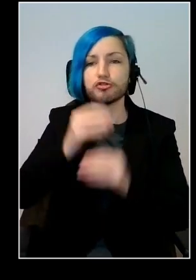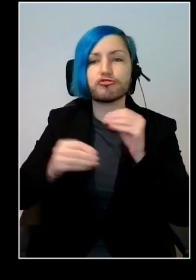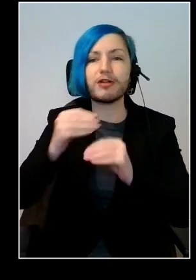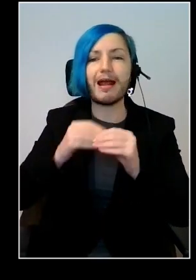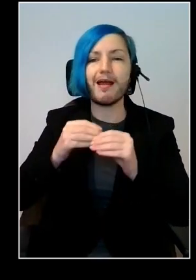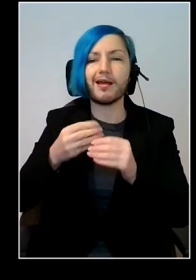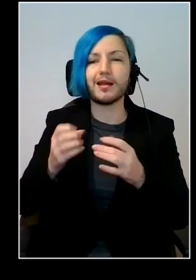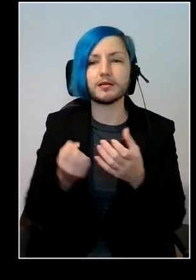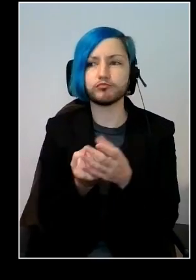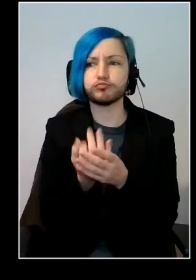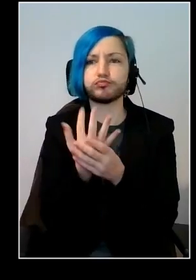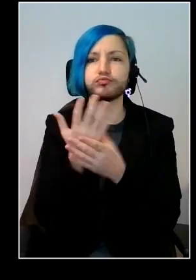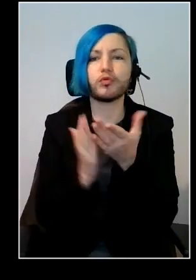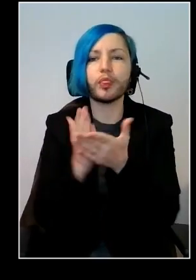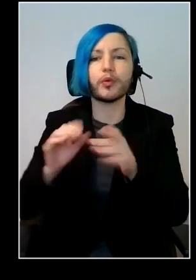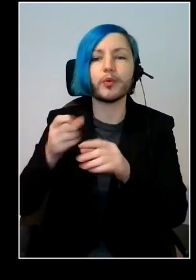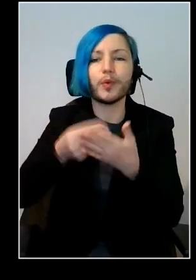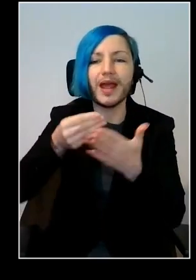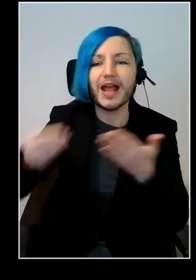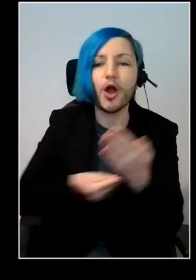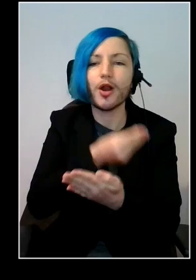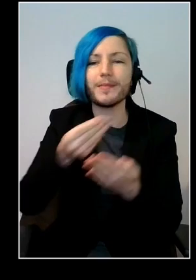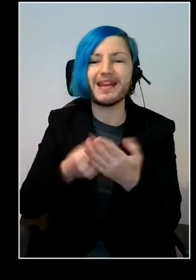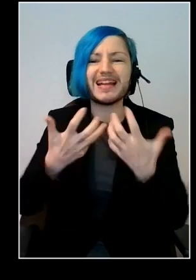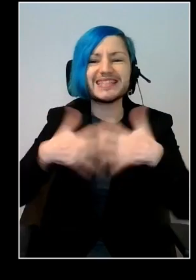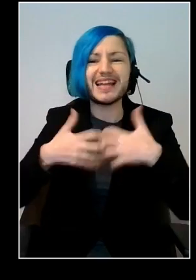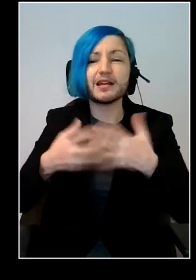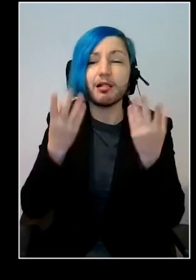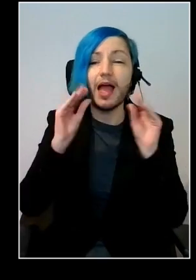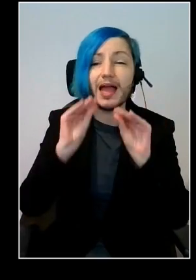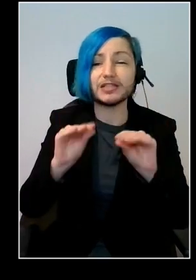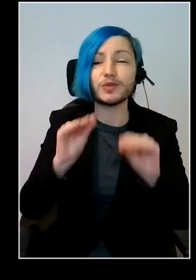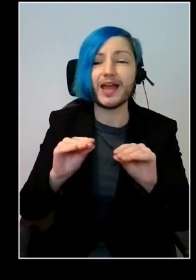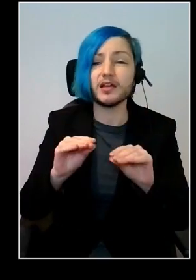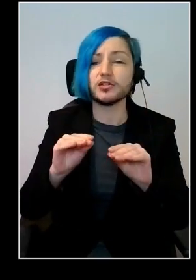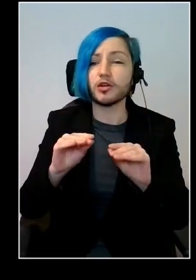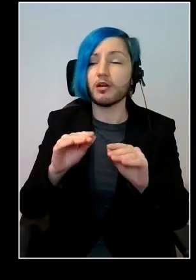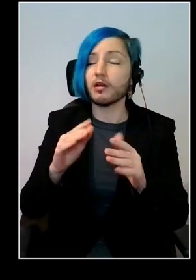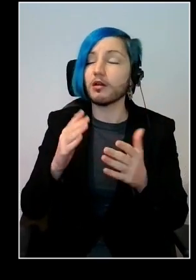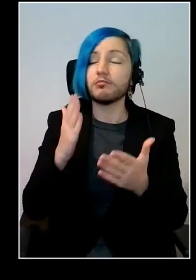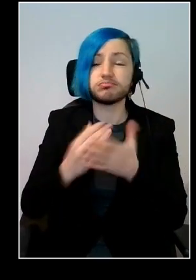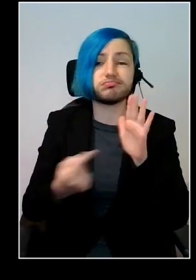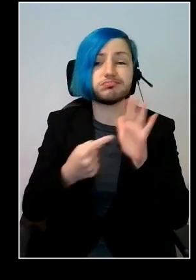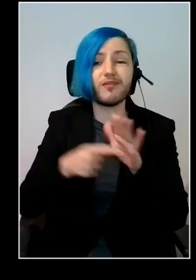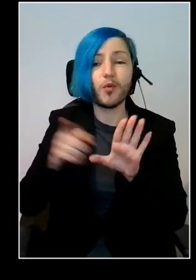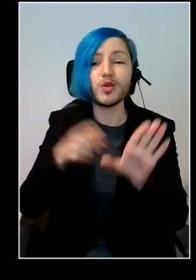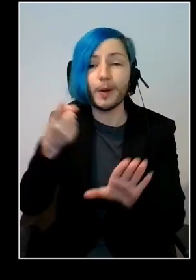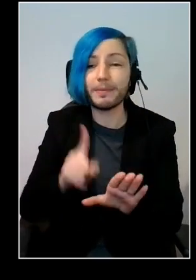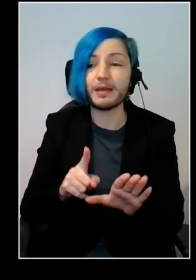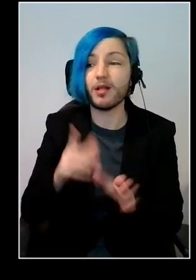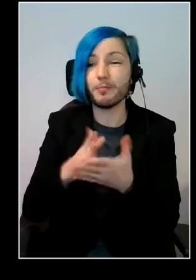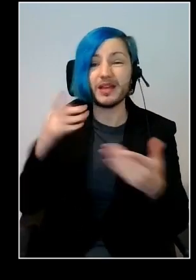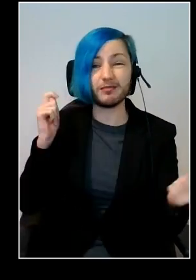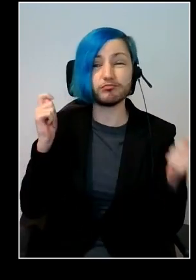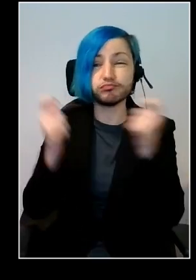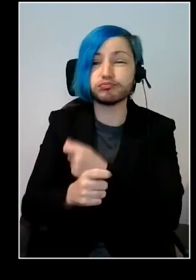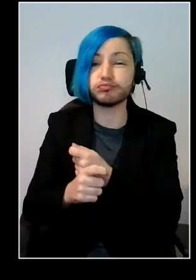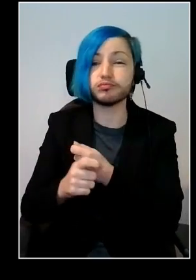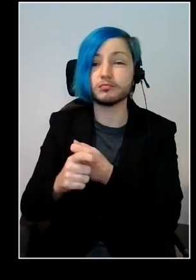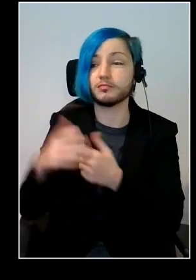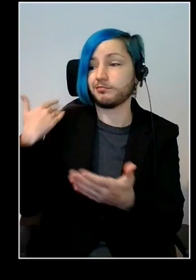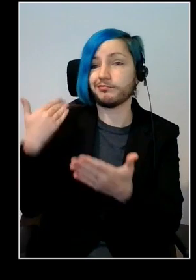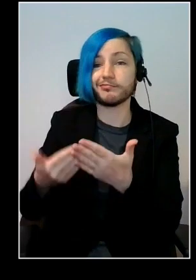need. Technical education has been transformed in recent years. The golden thread that really runs